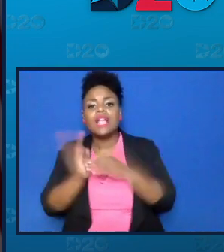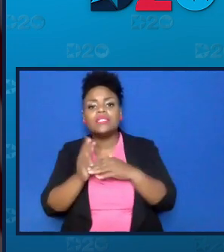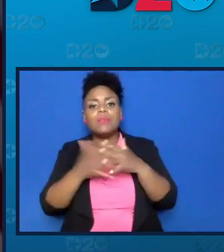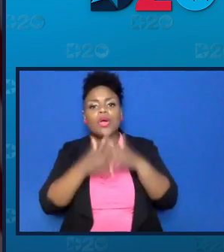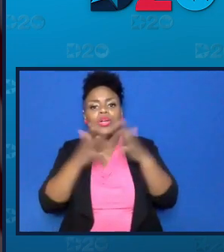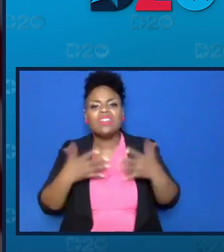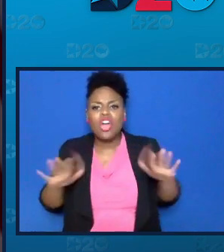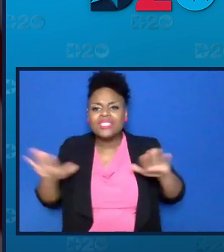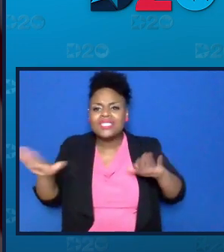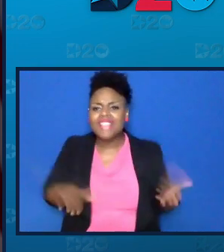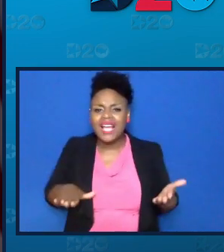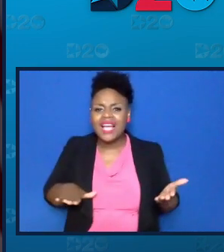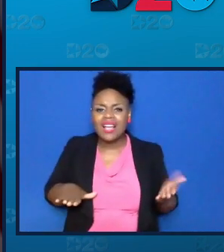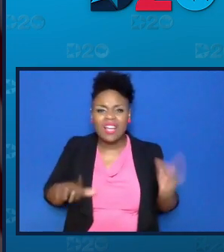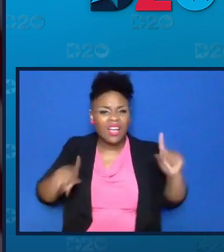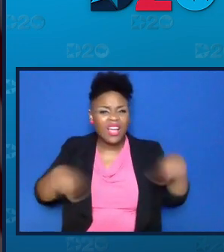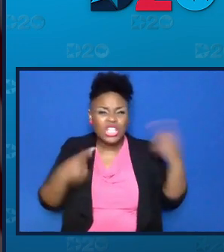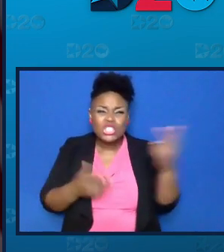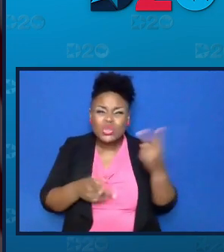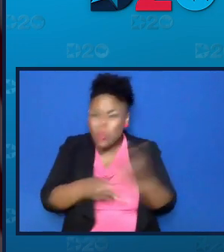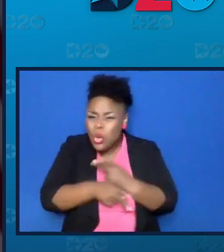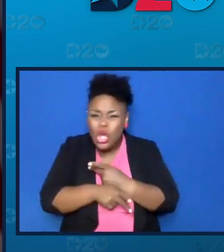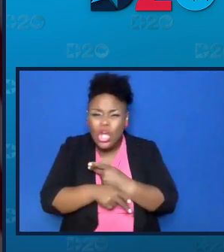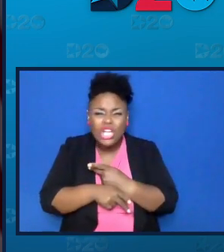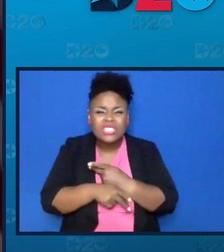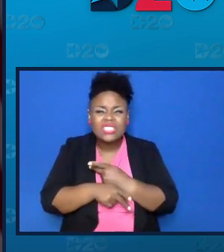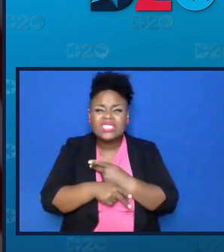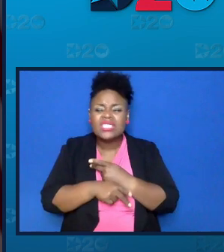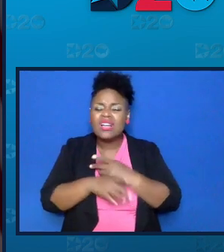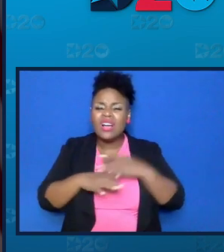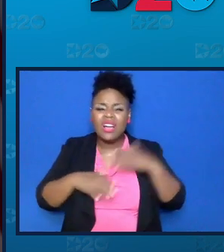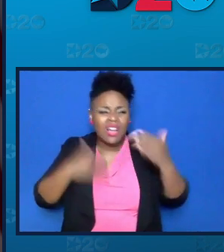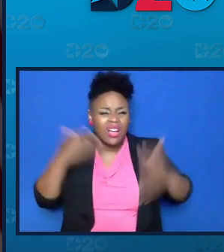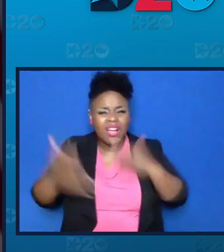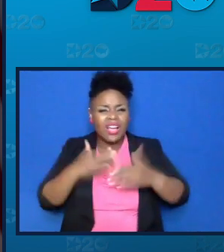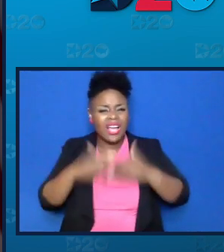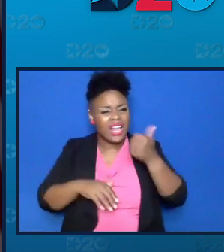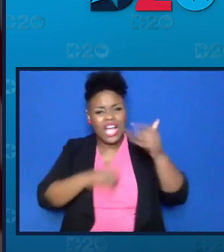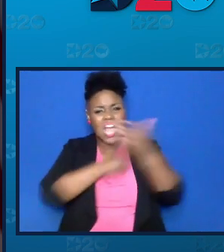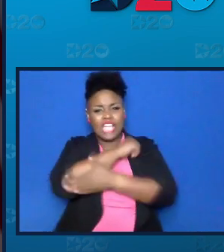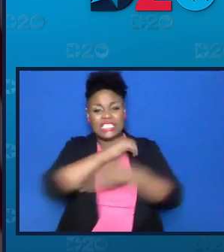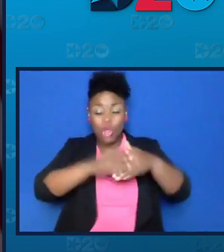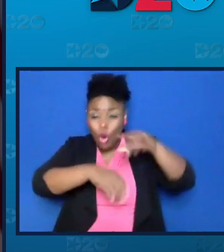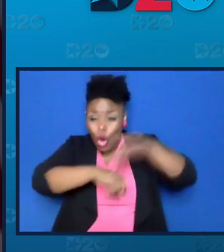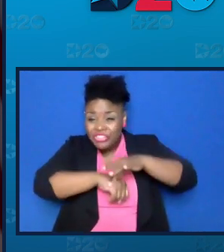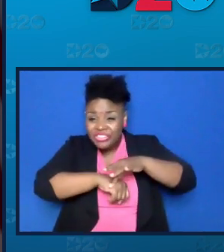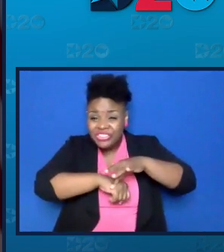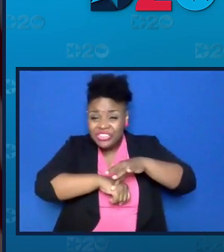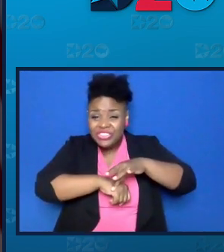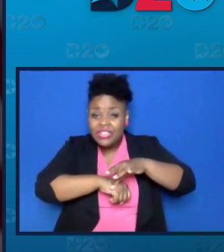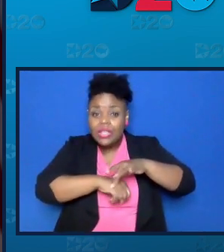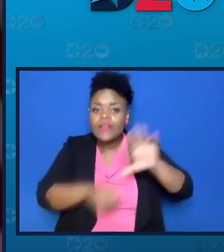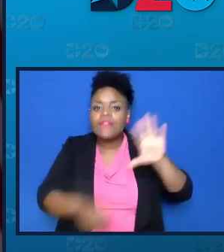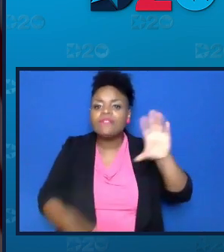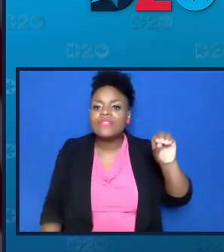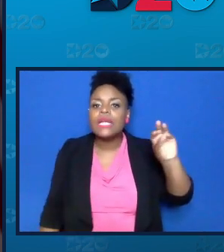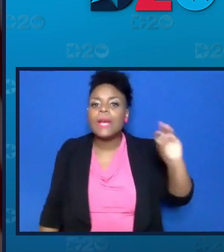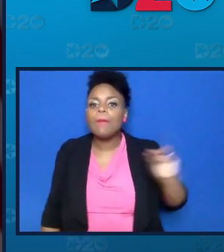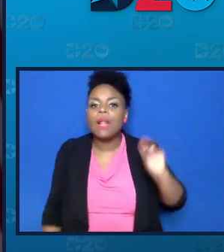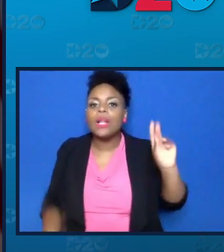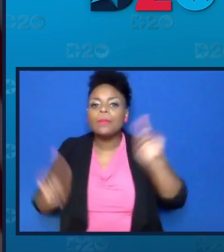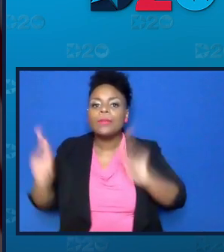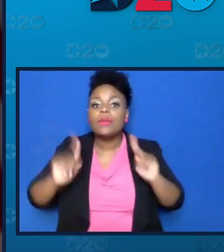the worst performance of any nation on earth. More than 50 million people have filed for unemployment this